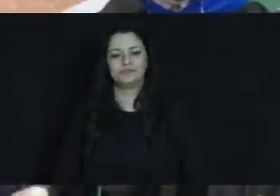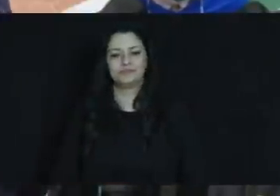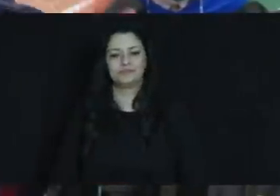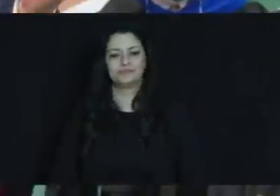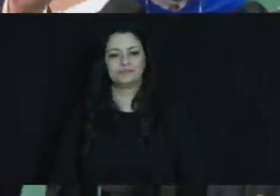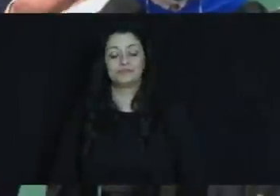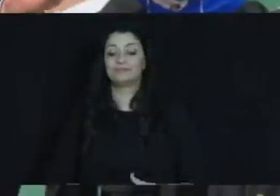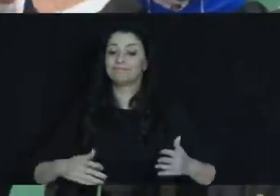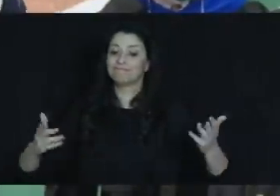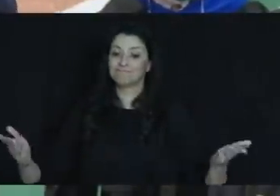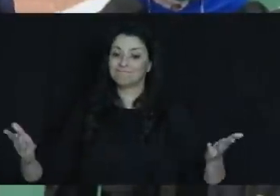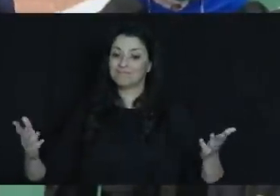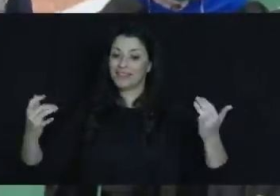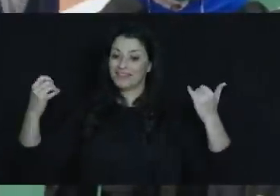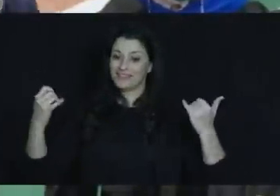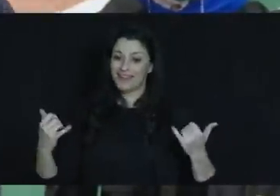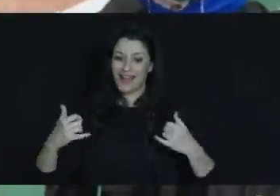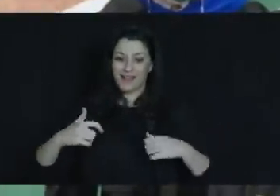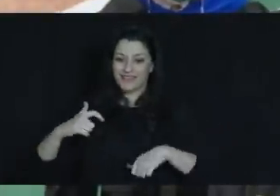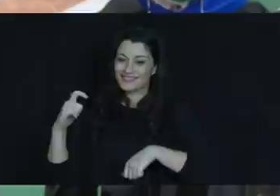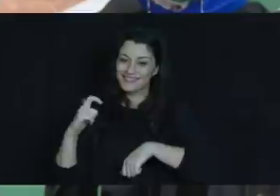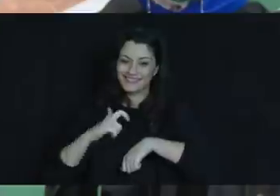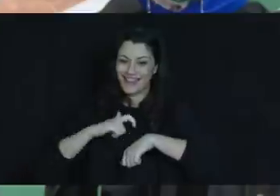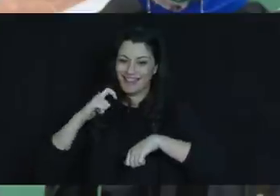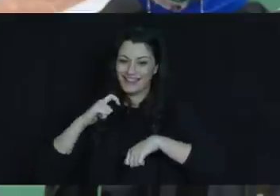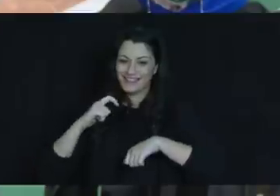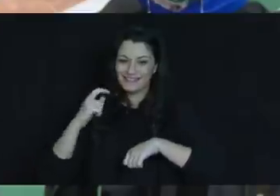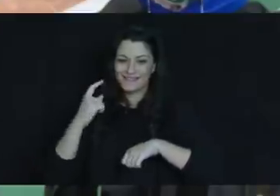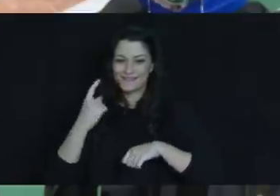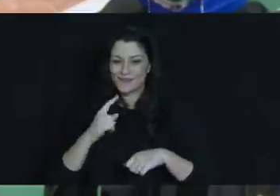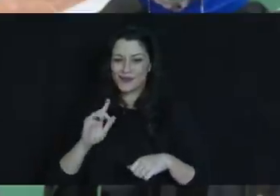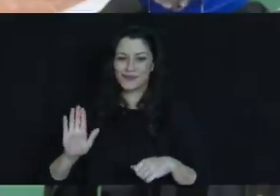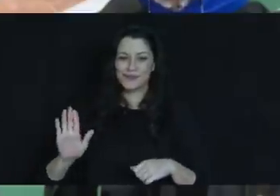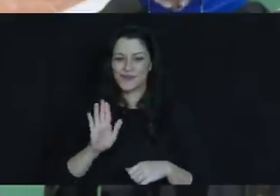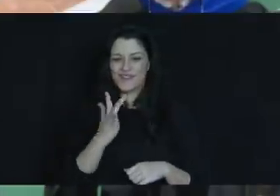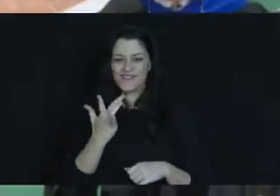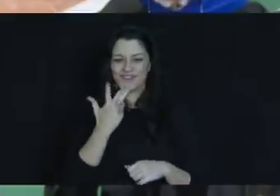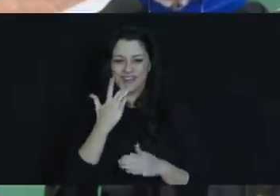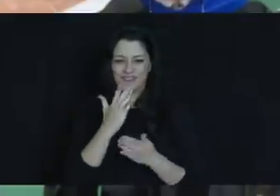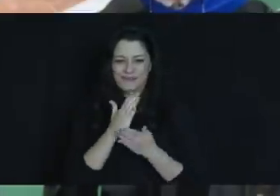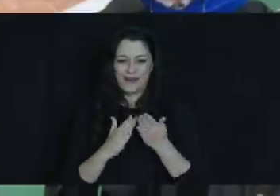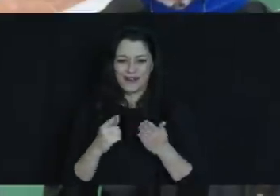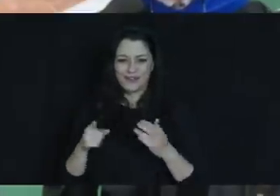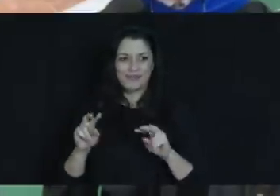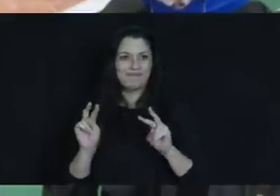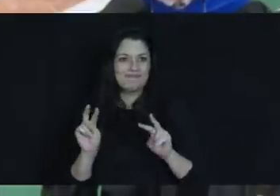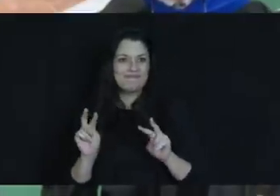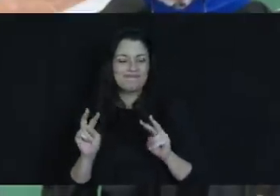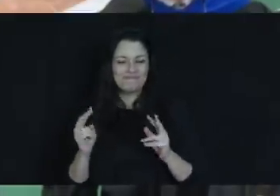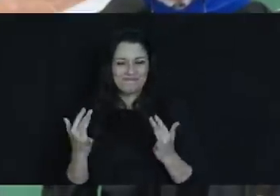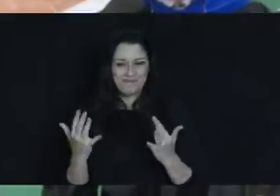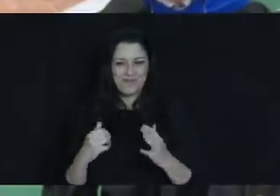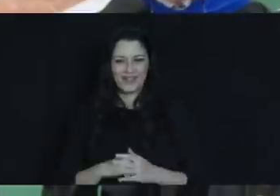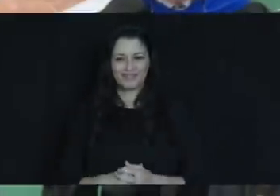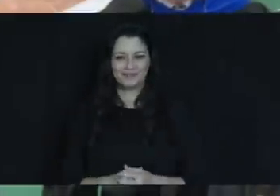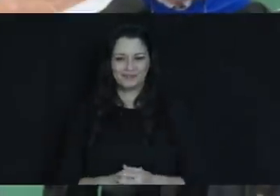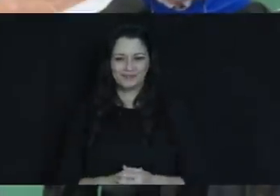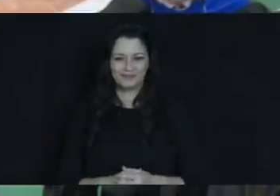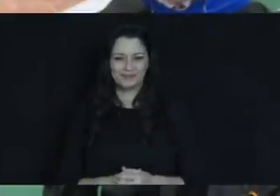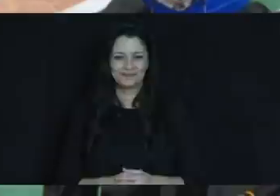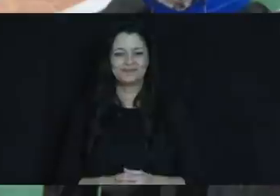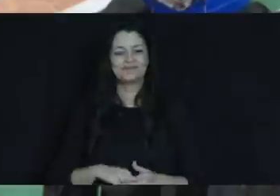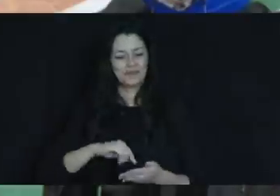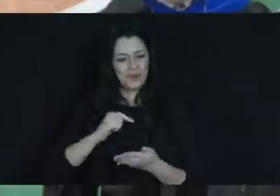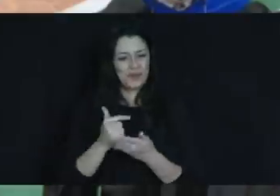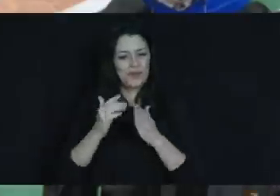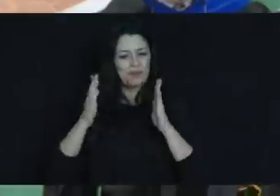Well, we've now come to that part of the program that you have eagerly awaited, the presentation of graduates and